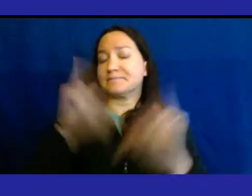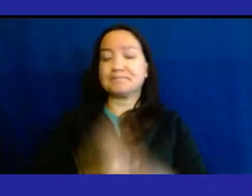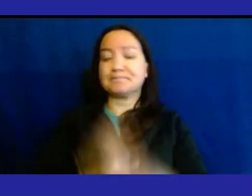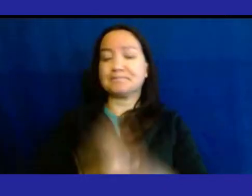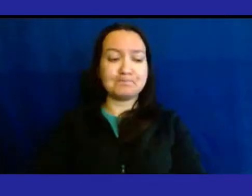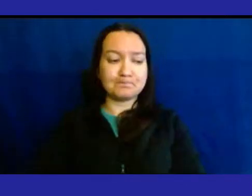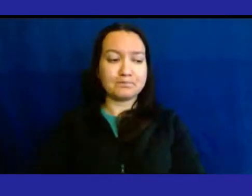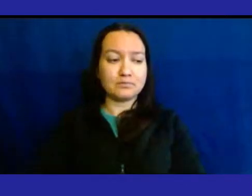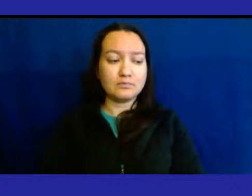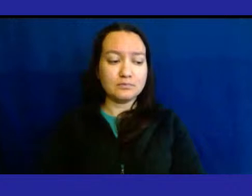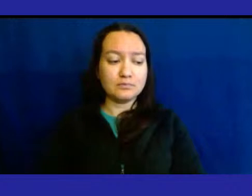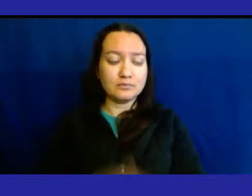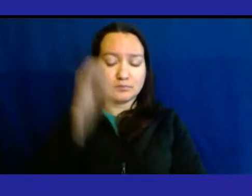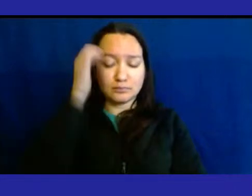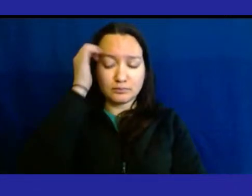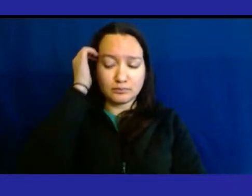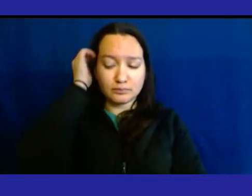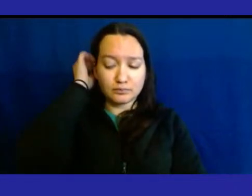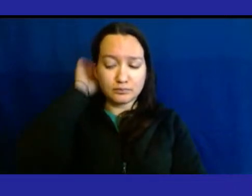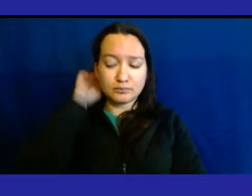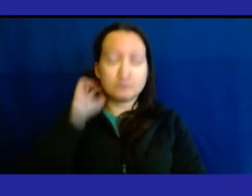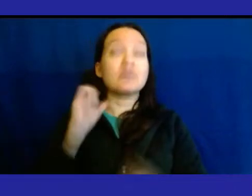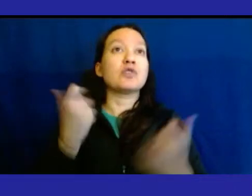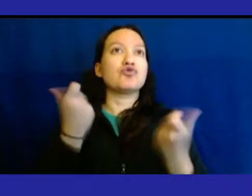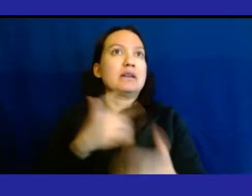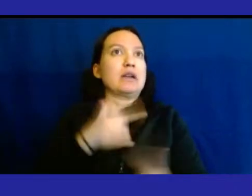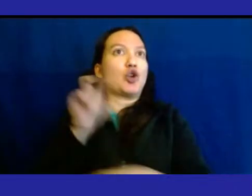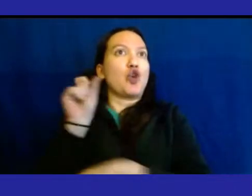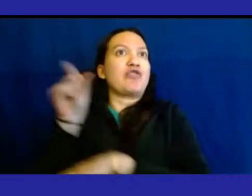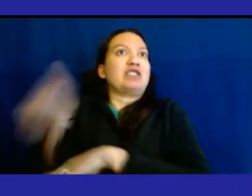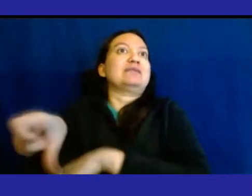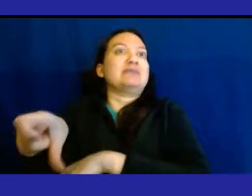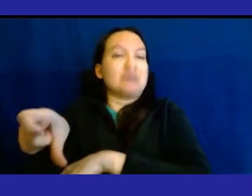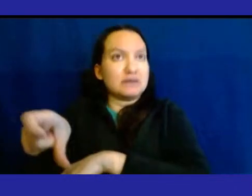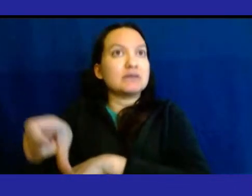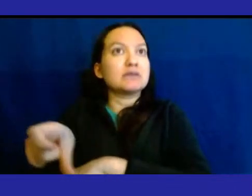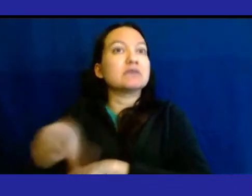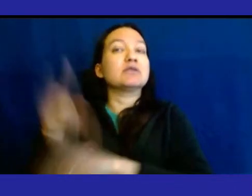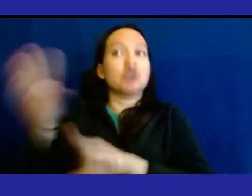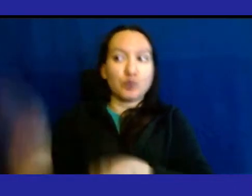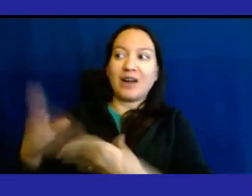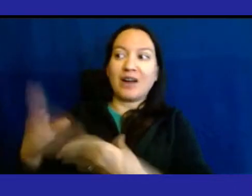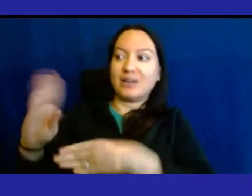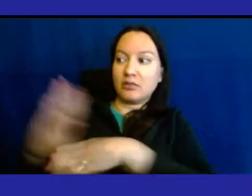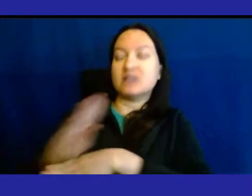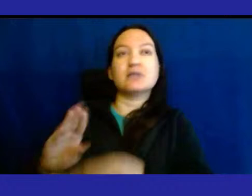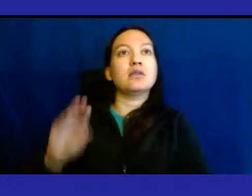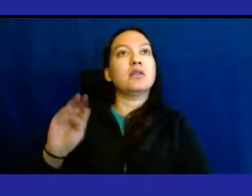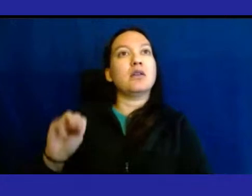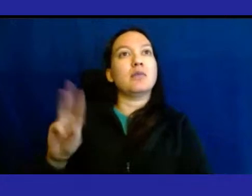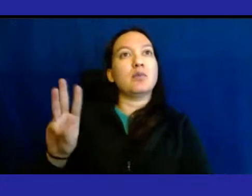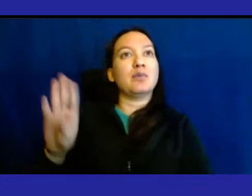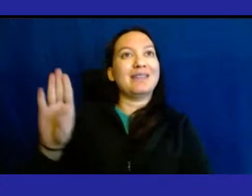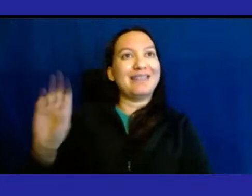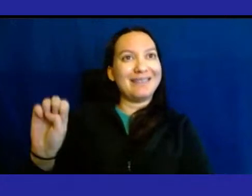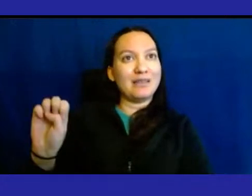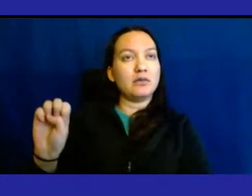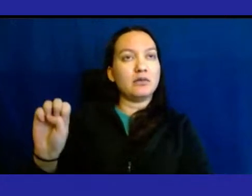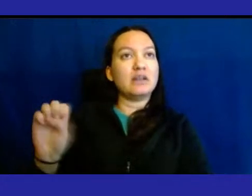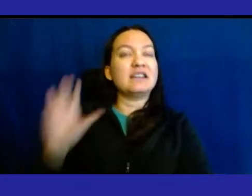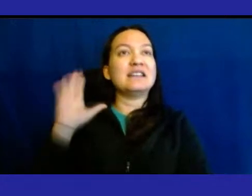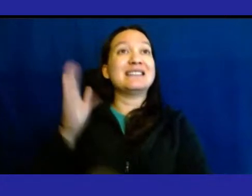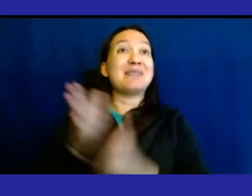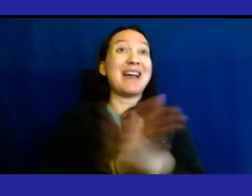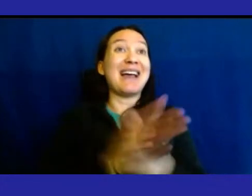One of the things we're always trying to overcome in providing business to MWBEs is the inertia,